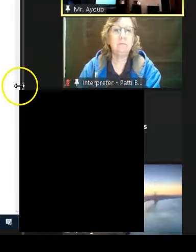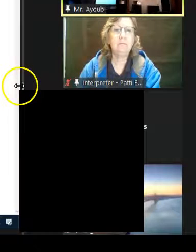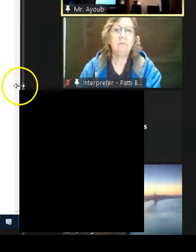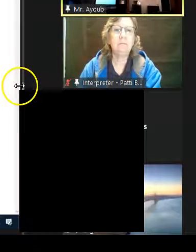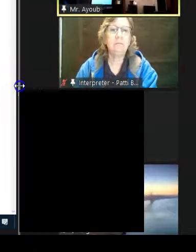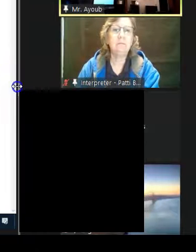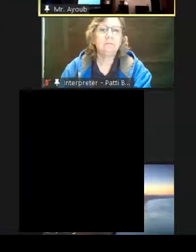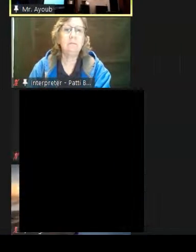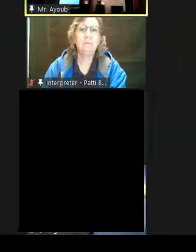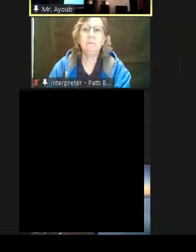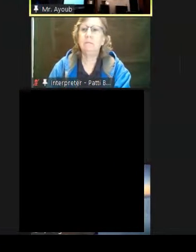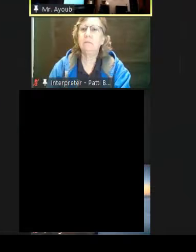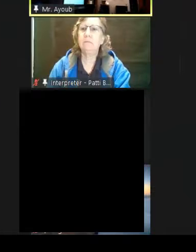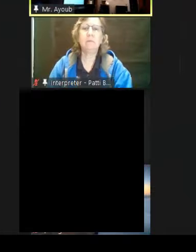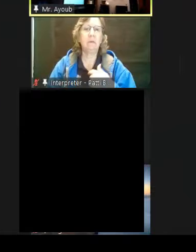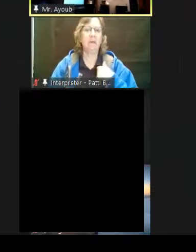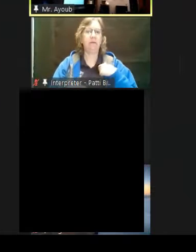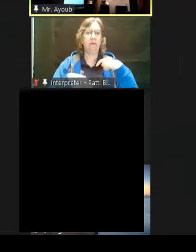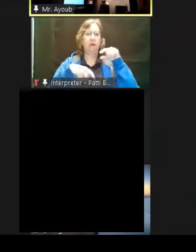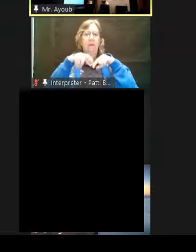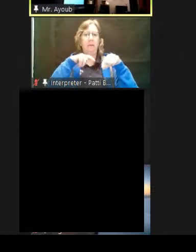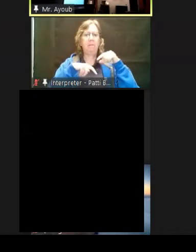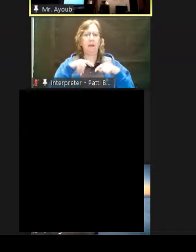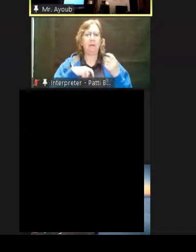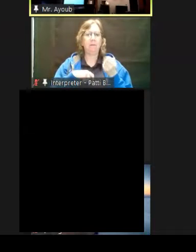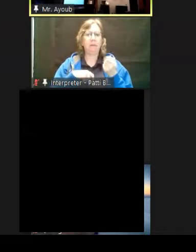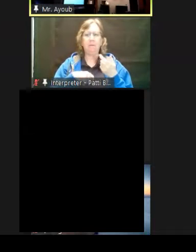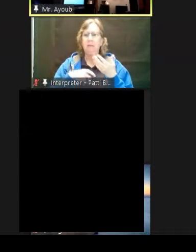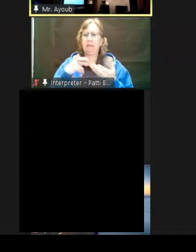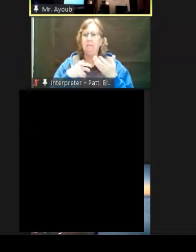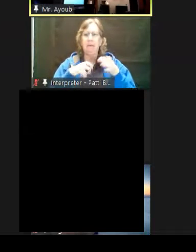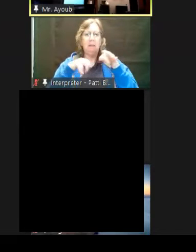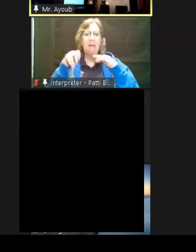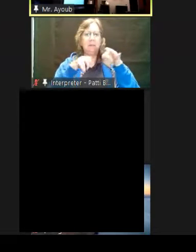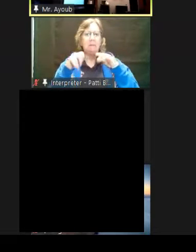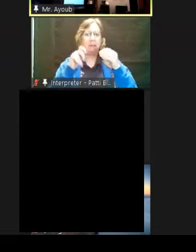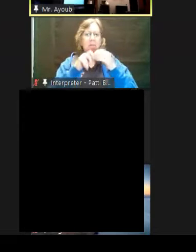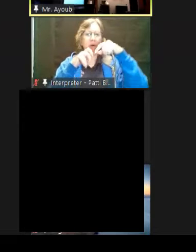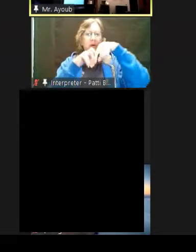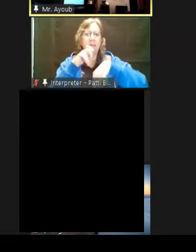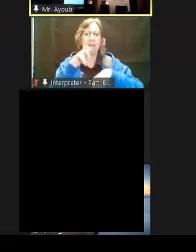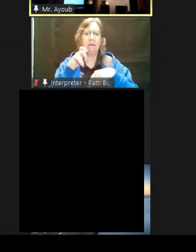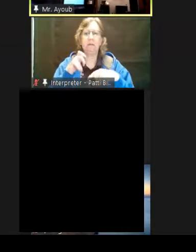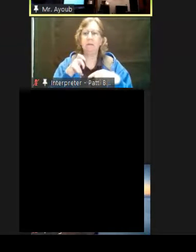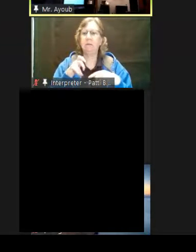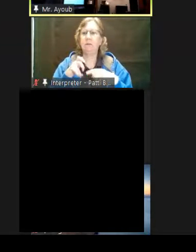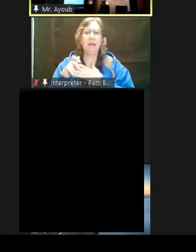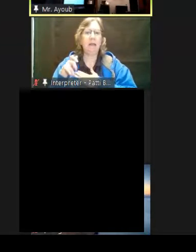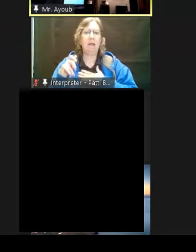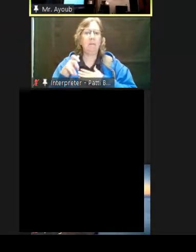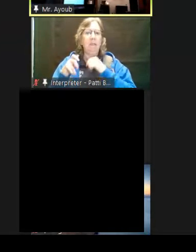back up a little bit and maybe explain better. Let me hide some of my controls. Again, don't put stuff in the